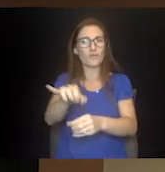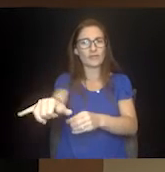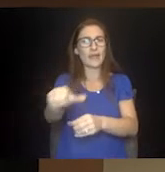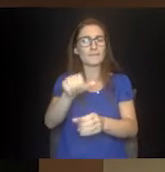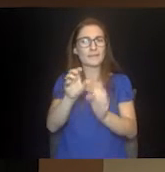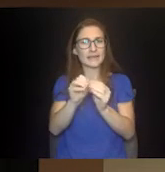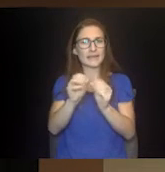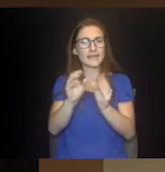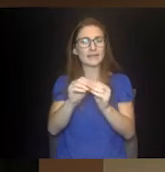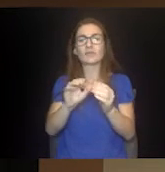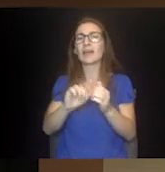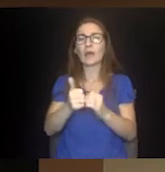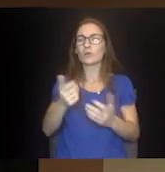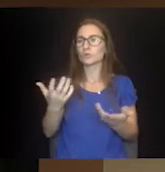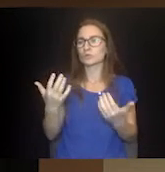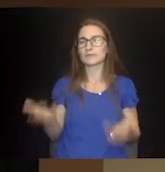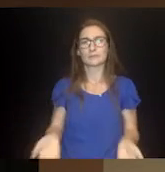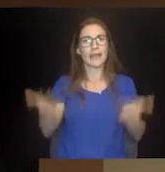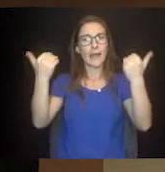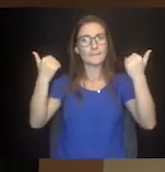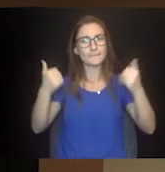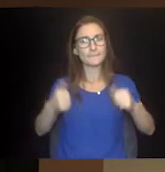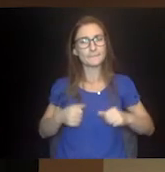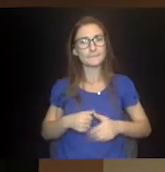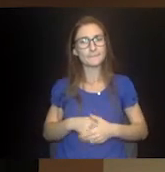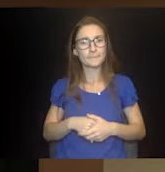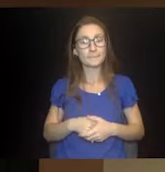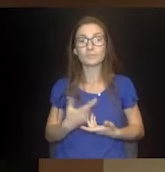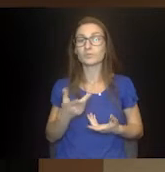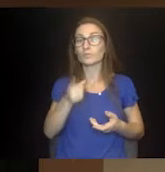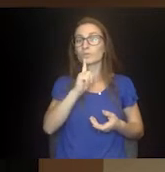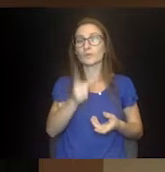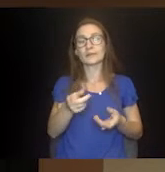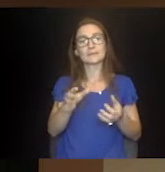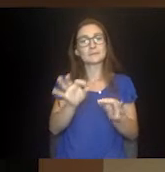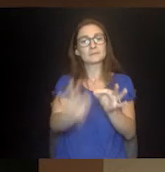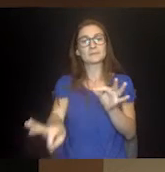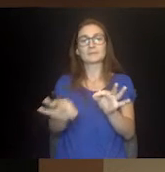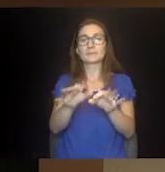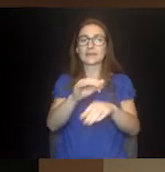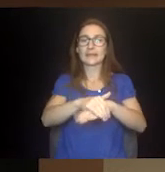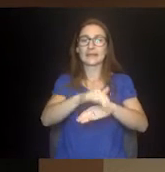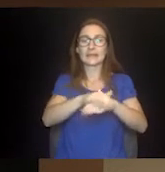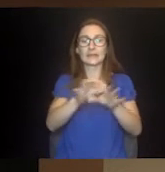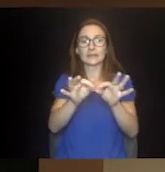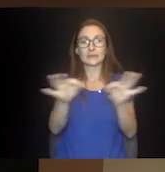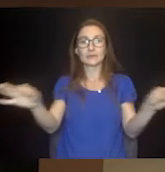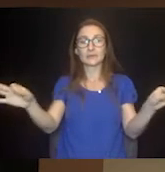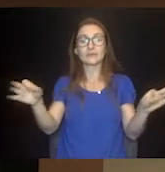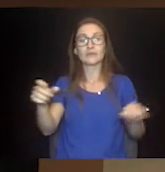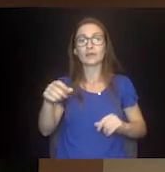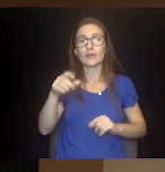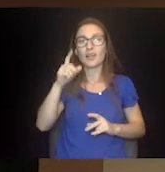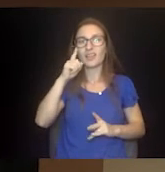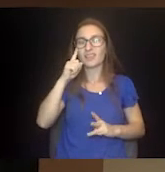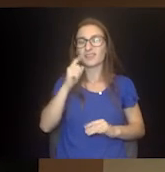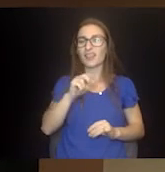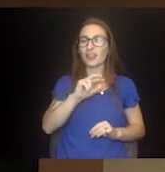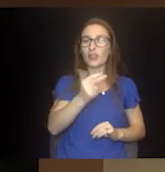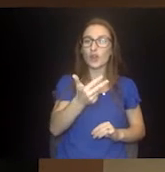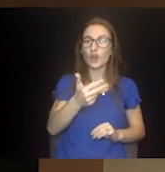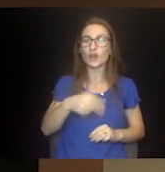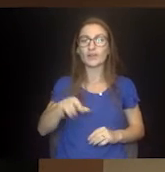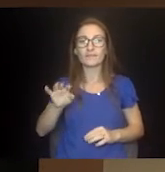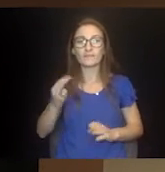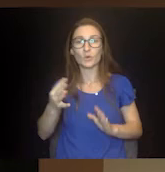get more involved in their actual meeting and how to speak up. And we wrote it in very plain English. I believe it was we